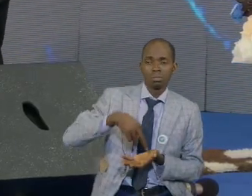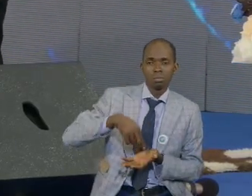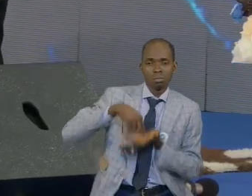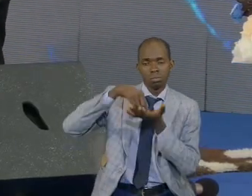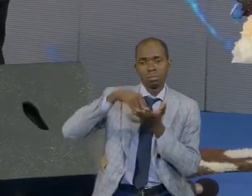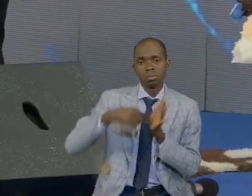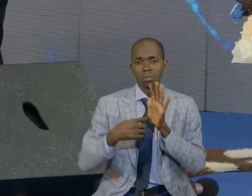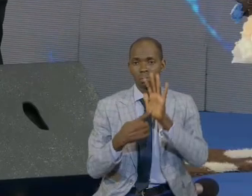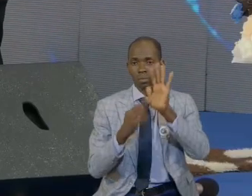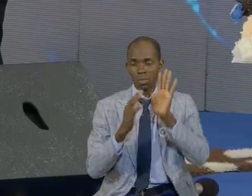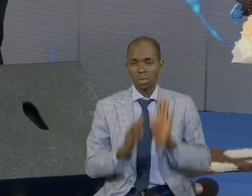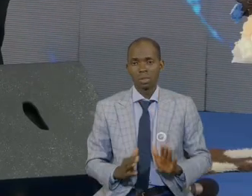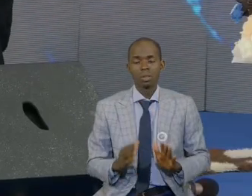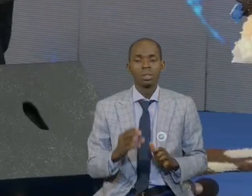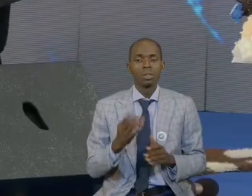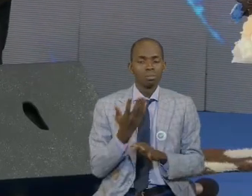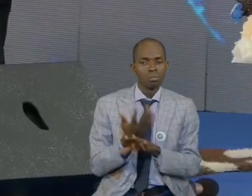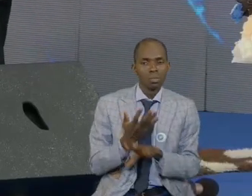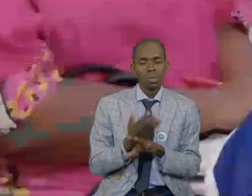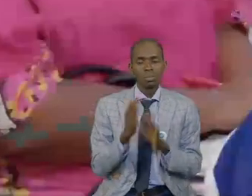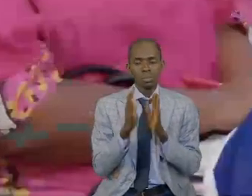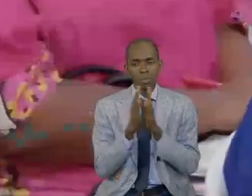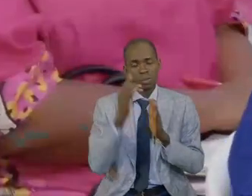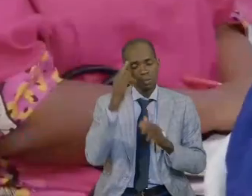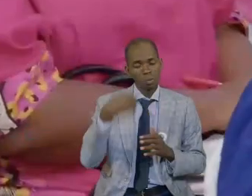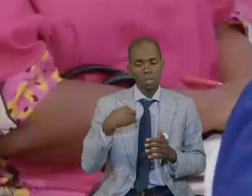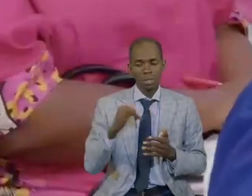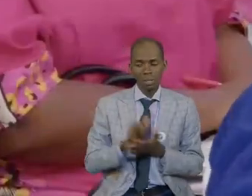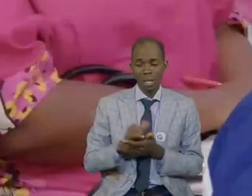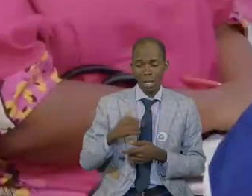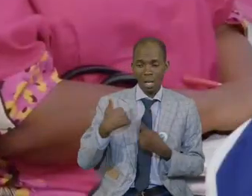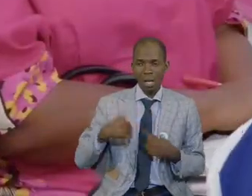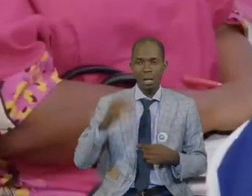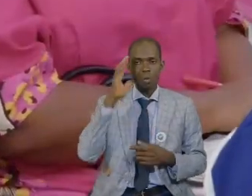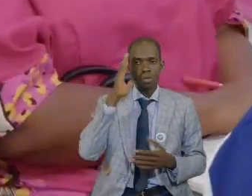That heart will stop palpitating.